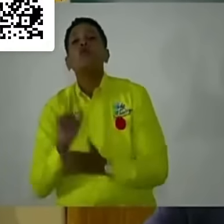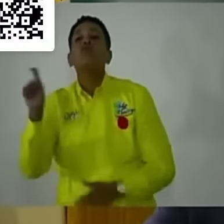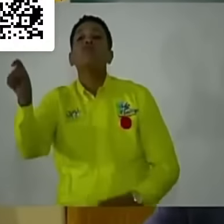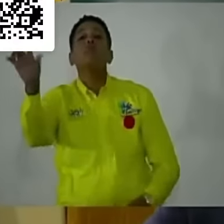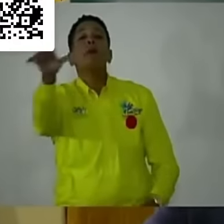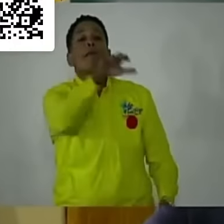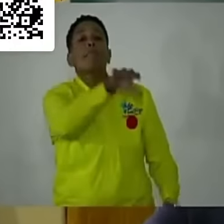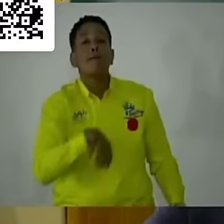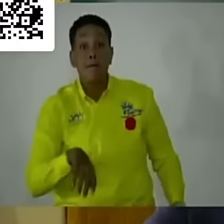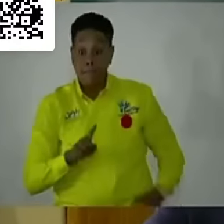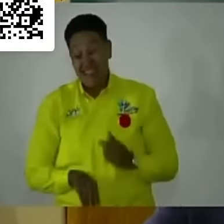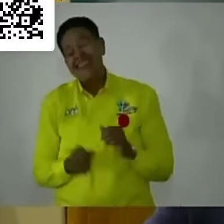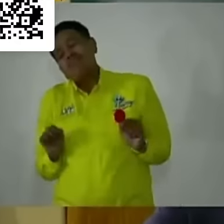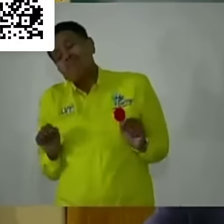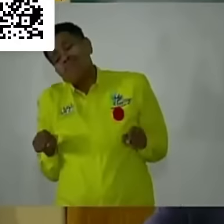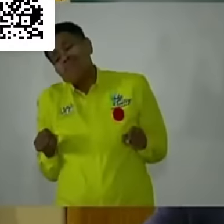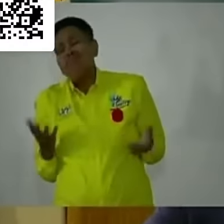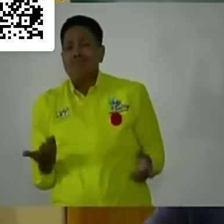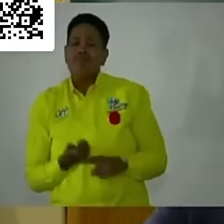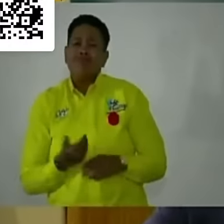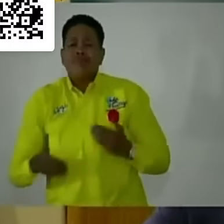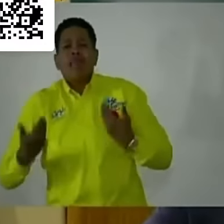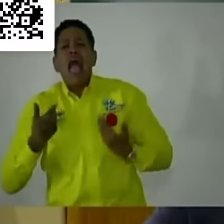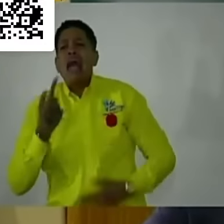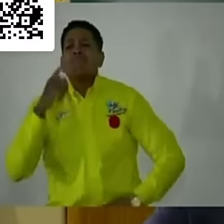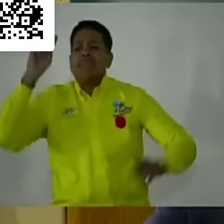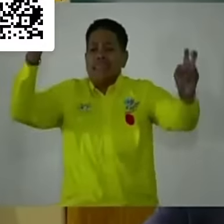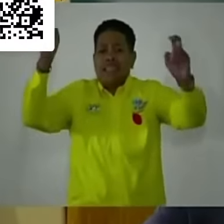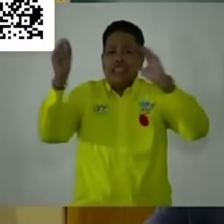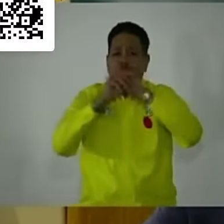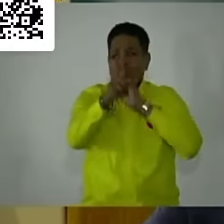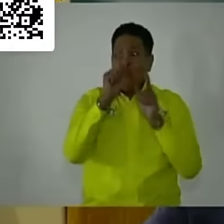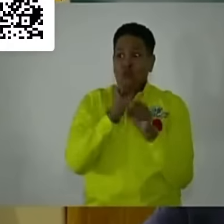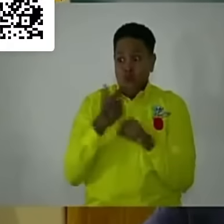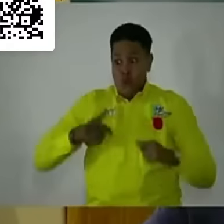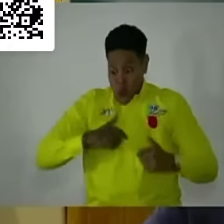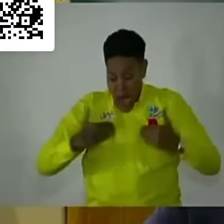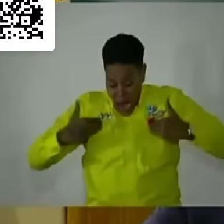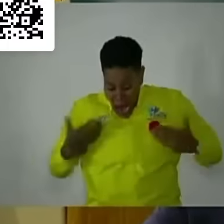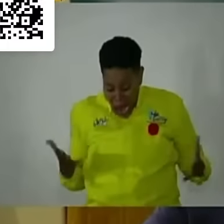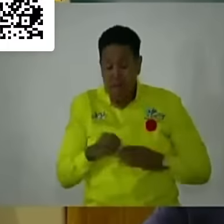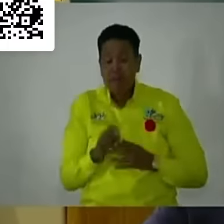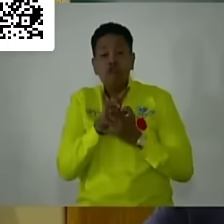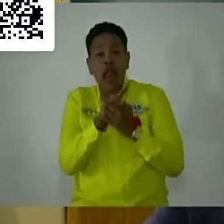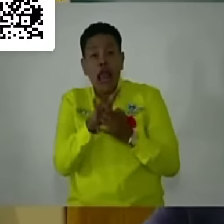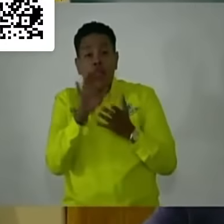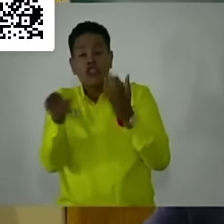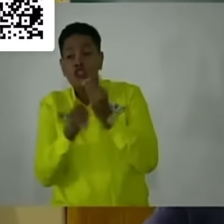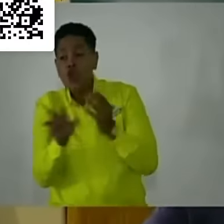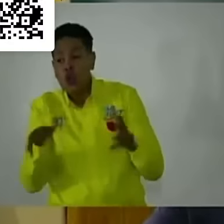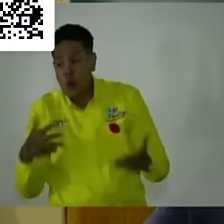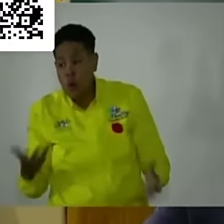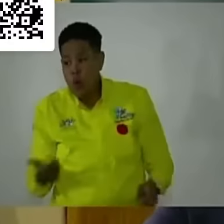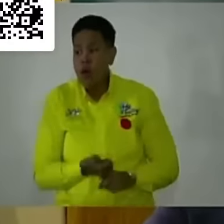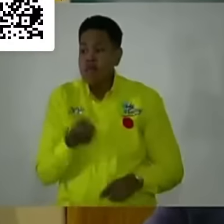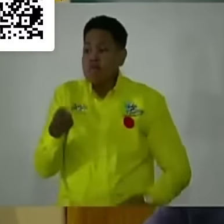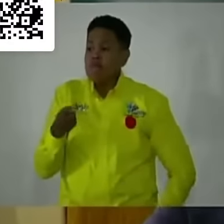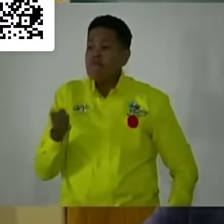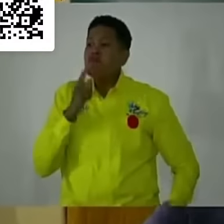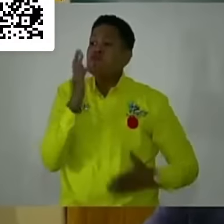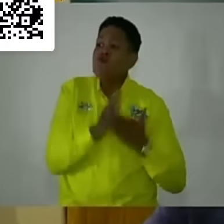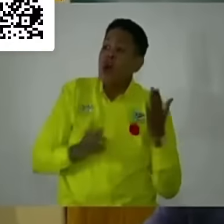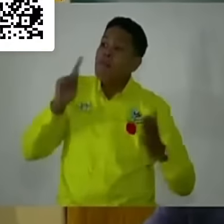sector. So yes, there are issues that we have in relation to some of